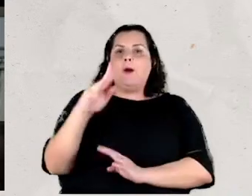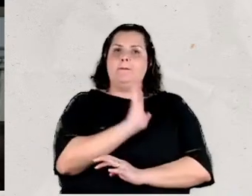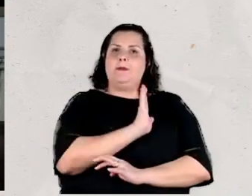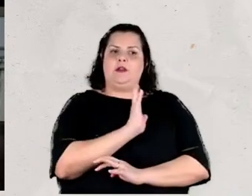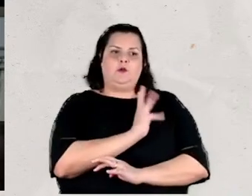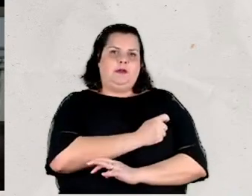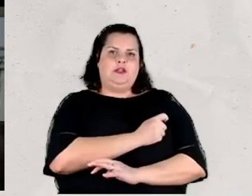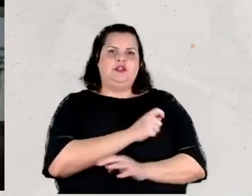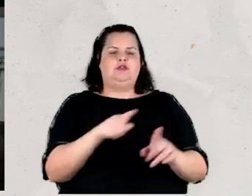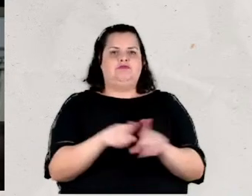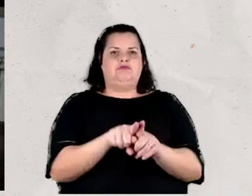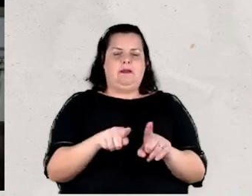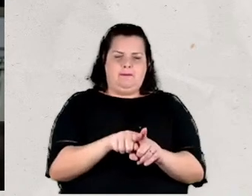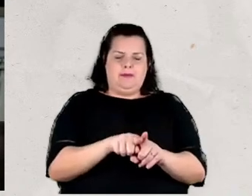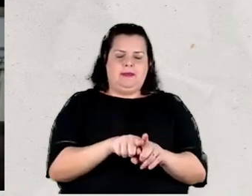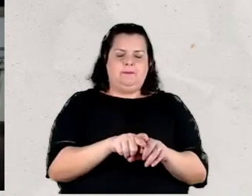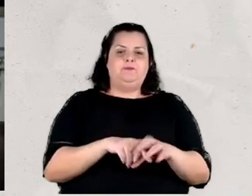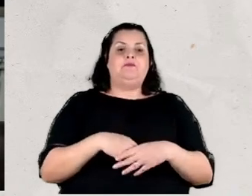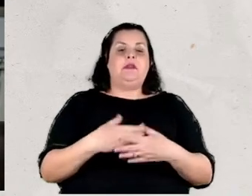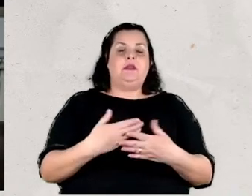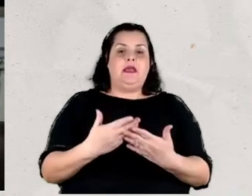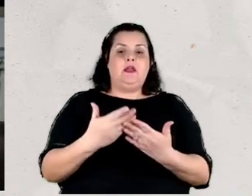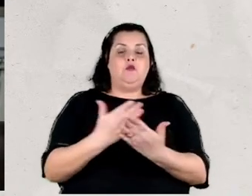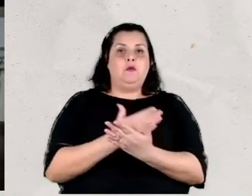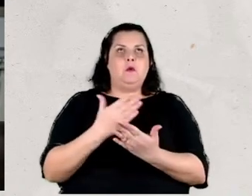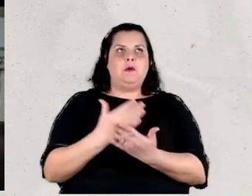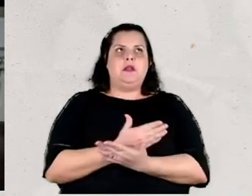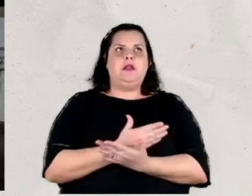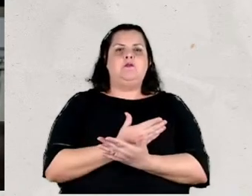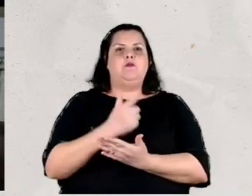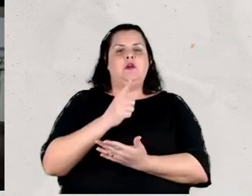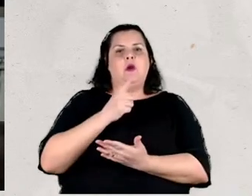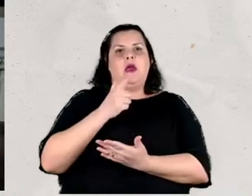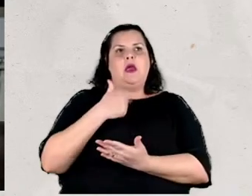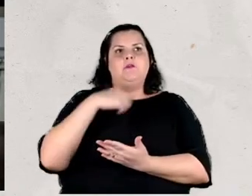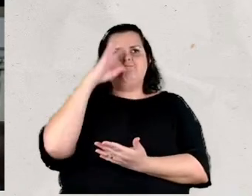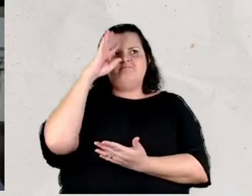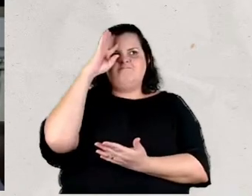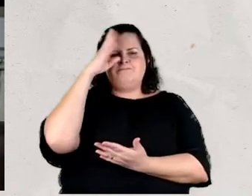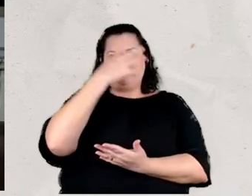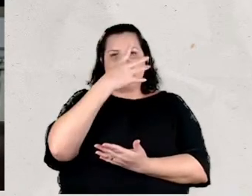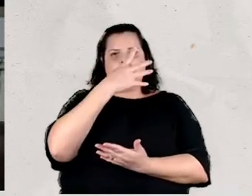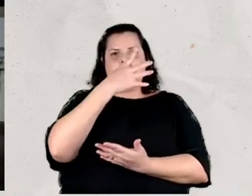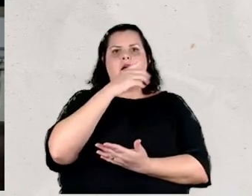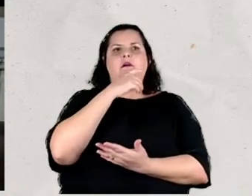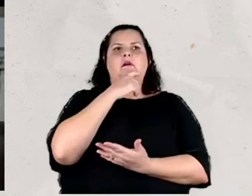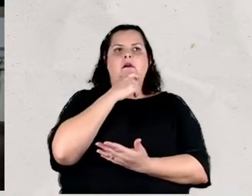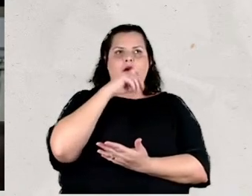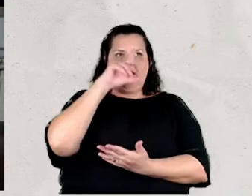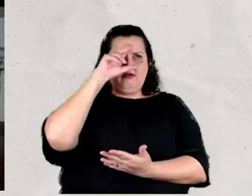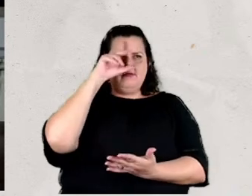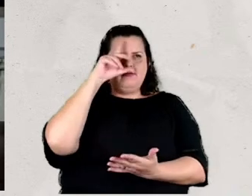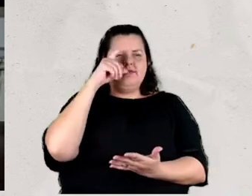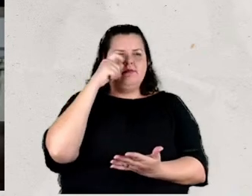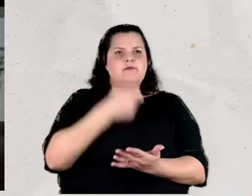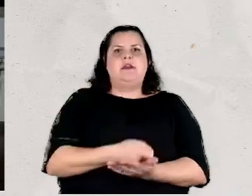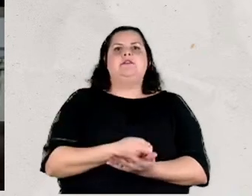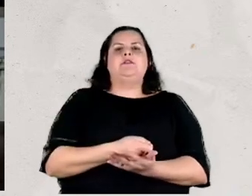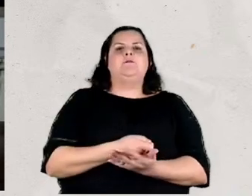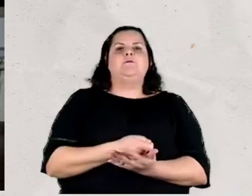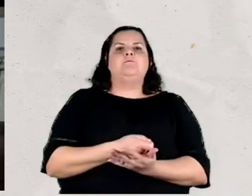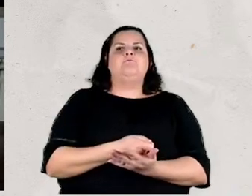decided that I'm not going to respond to their letters in the book. I responded to each one of them, of course,